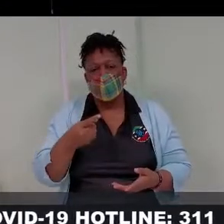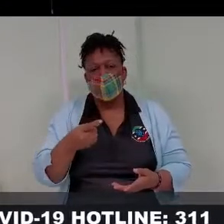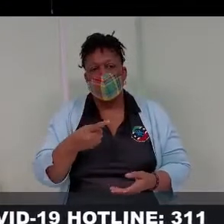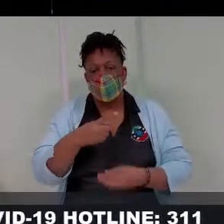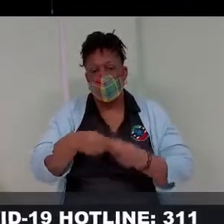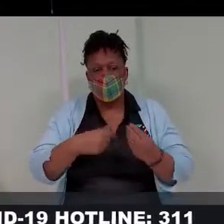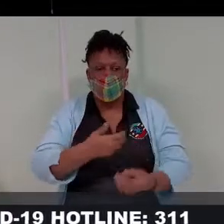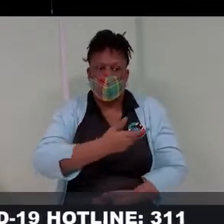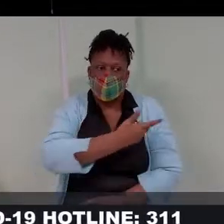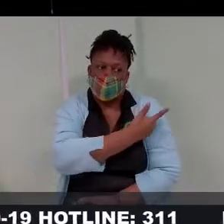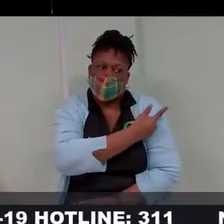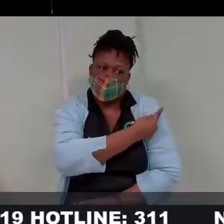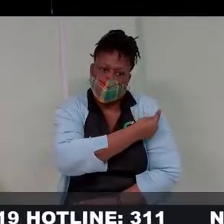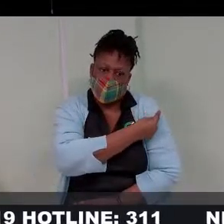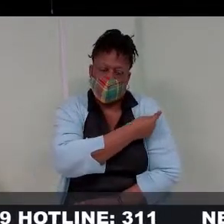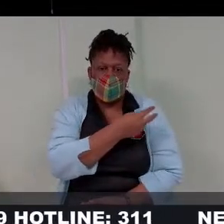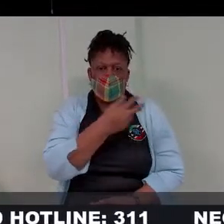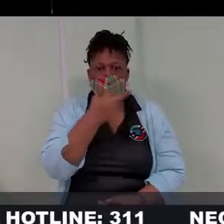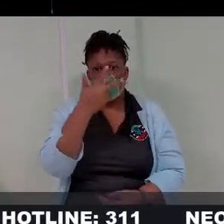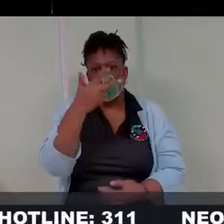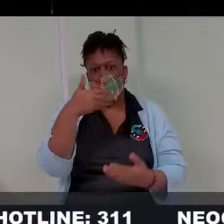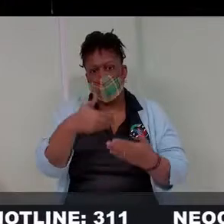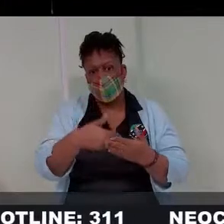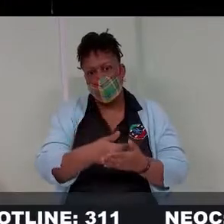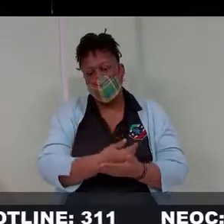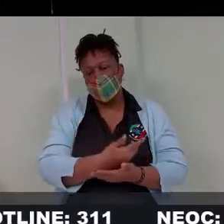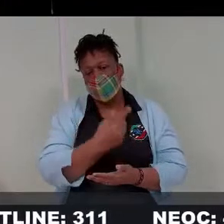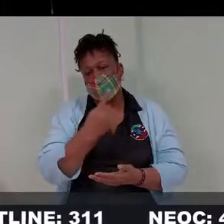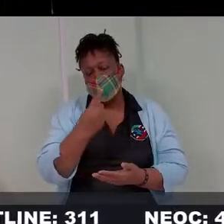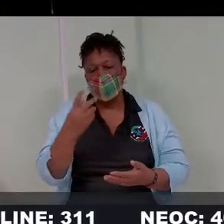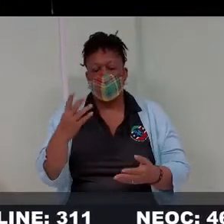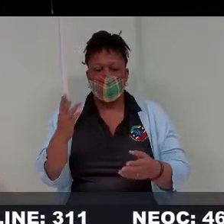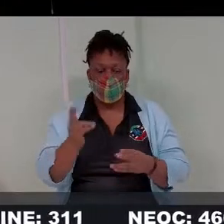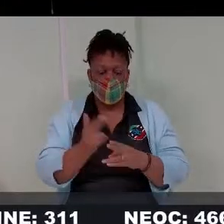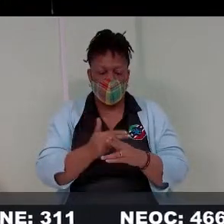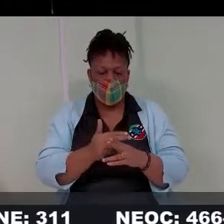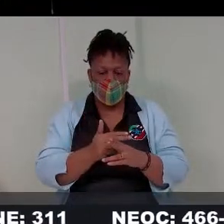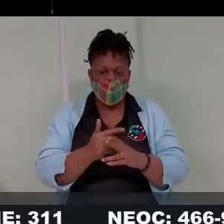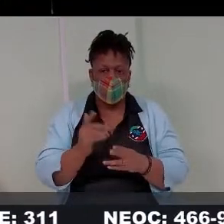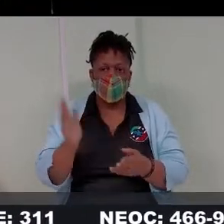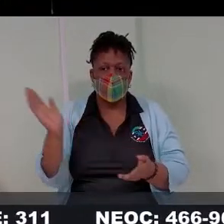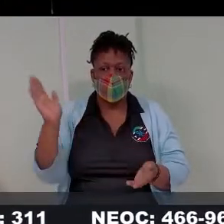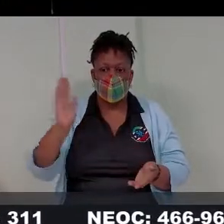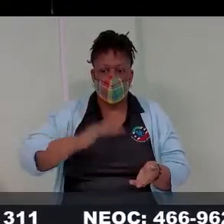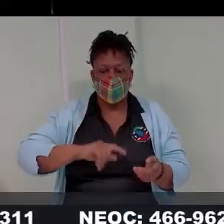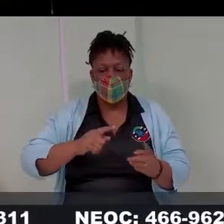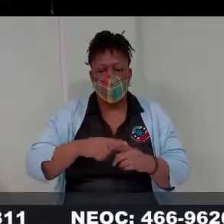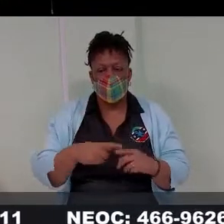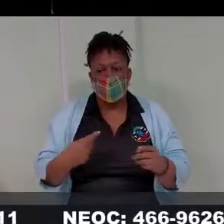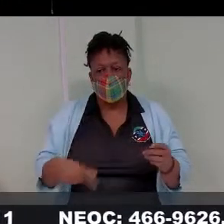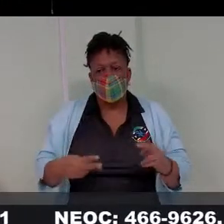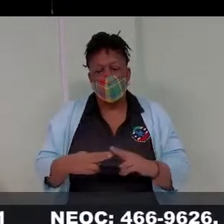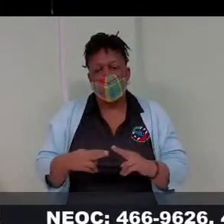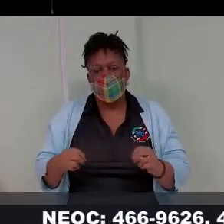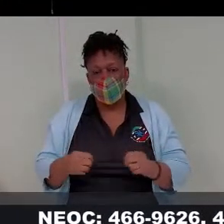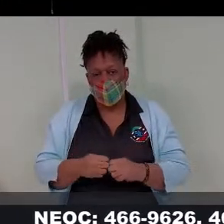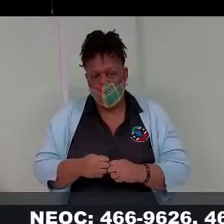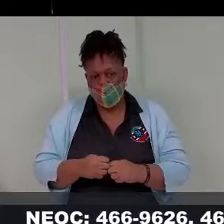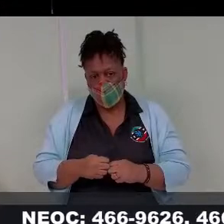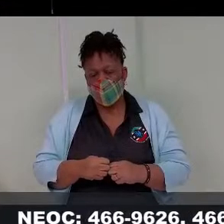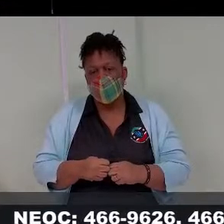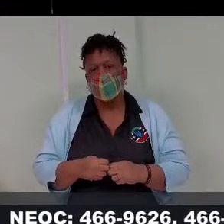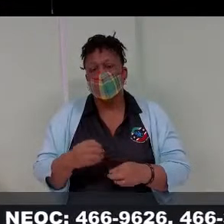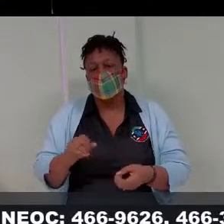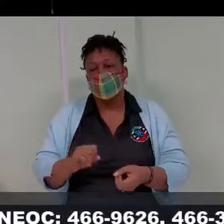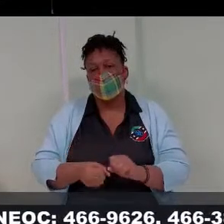vaccines, which are very important. Vaccines are important, but vaccinations are more important, because we